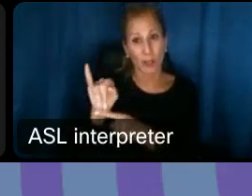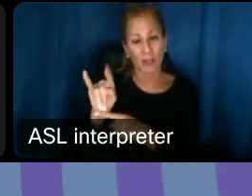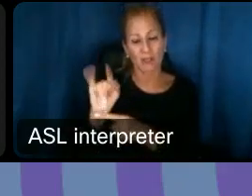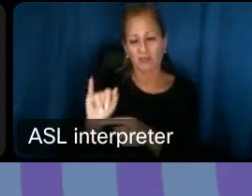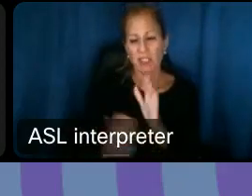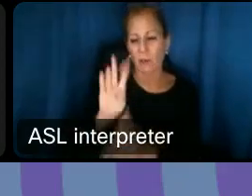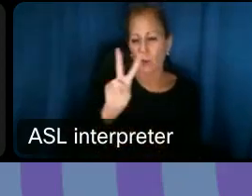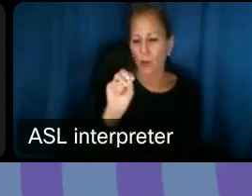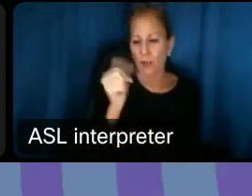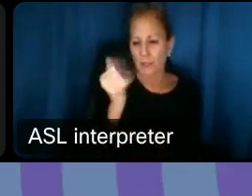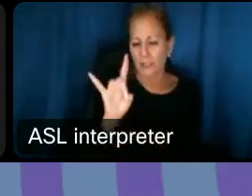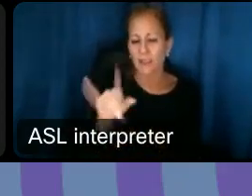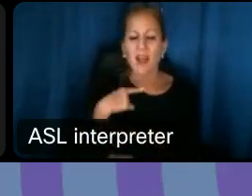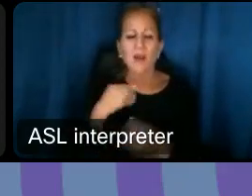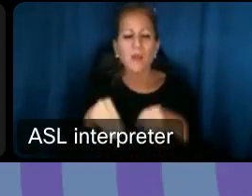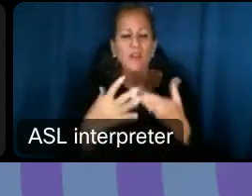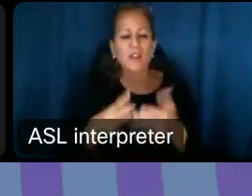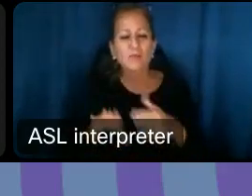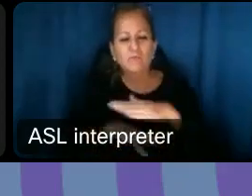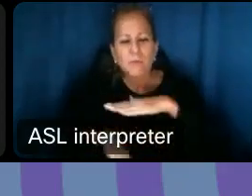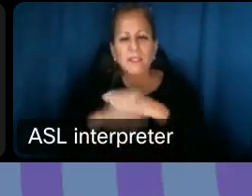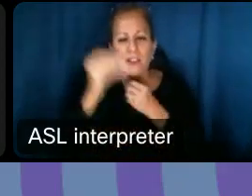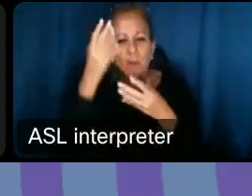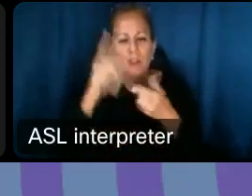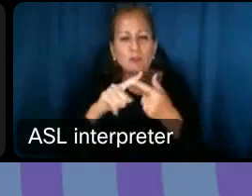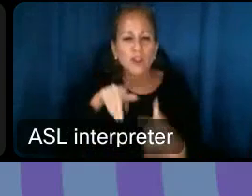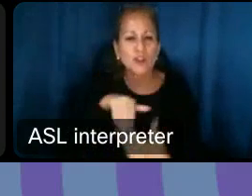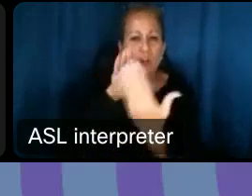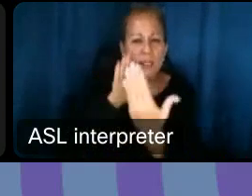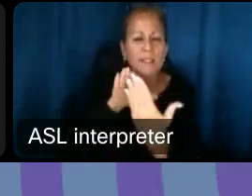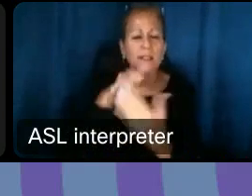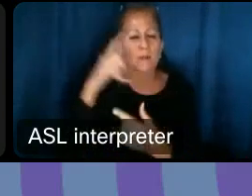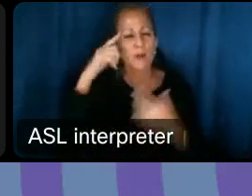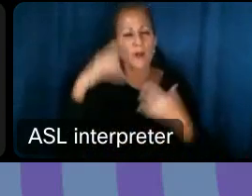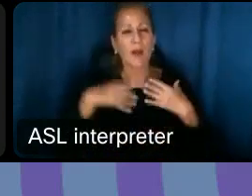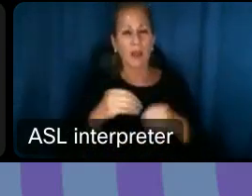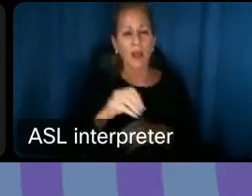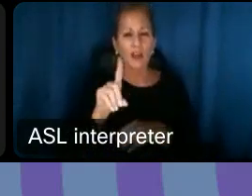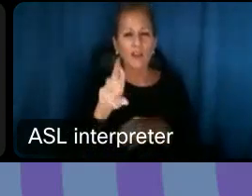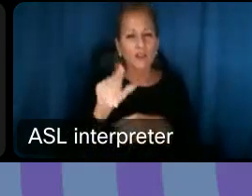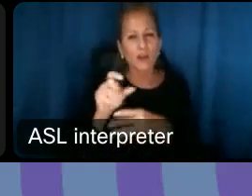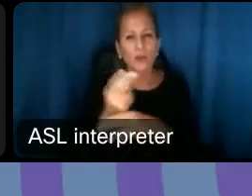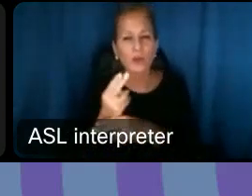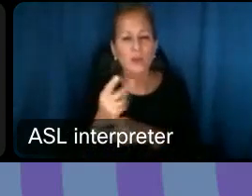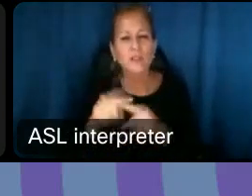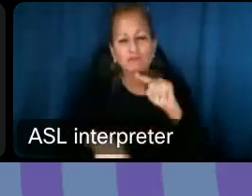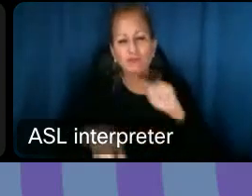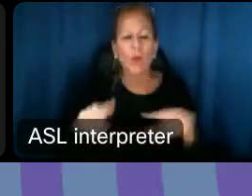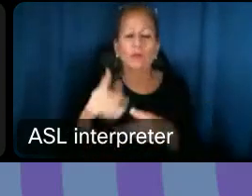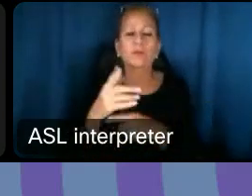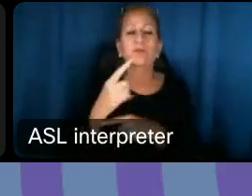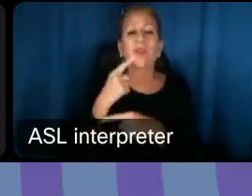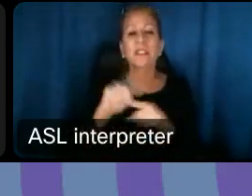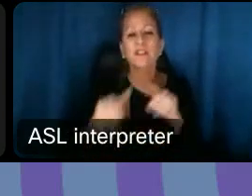2018 and provides foundational information for addressing mental health and substance use coercion in a variety of